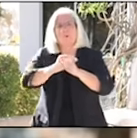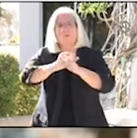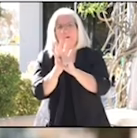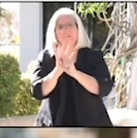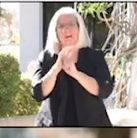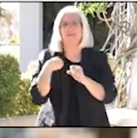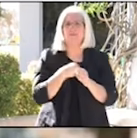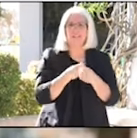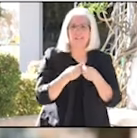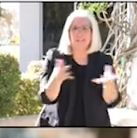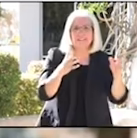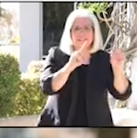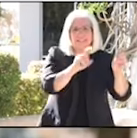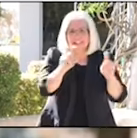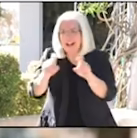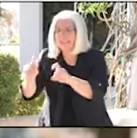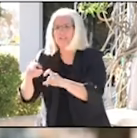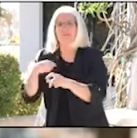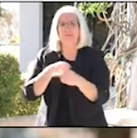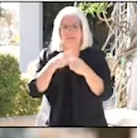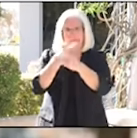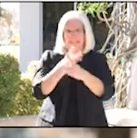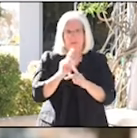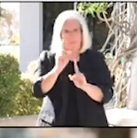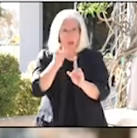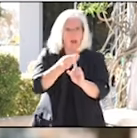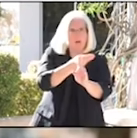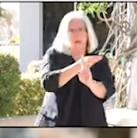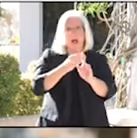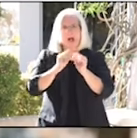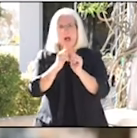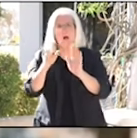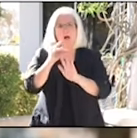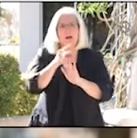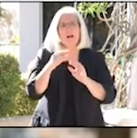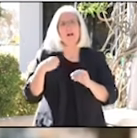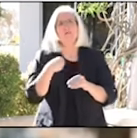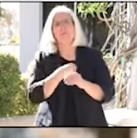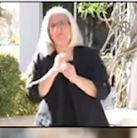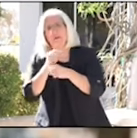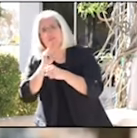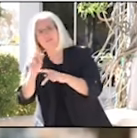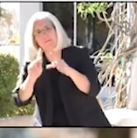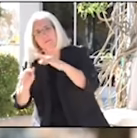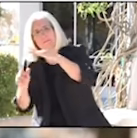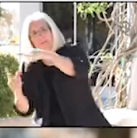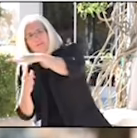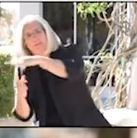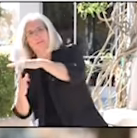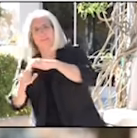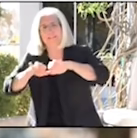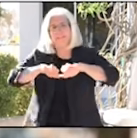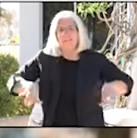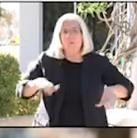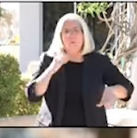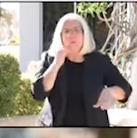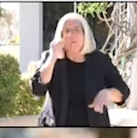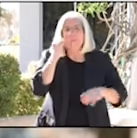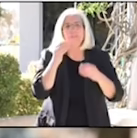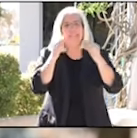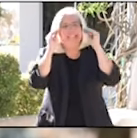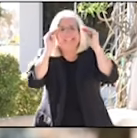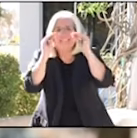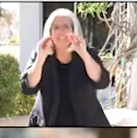our outbreak investigations, isolation, quarantine, education, public communication, enforcement, all of those things we